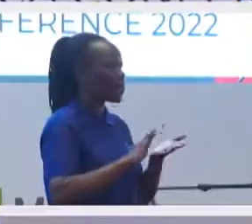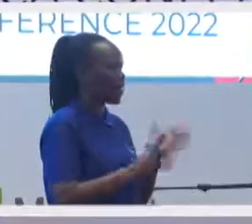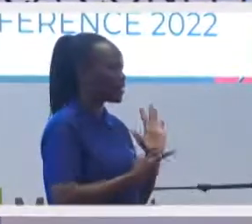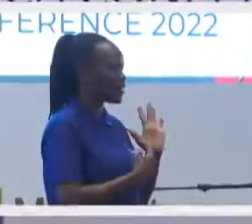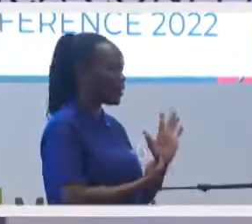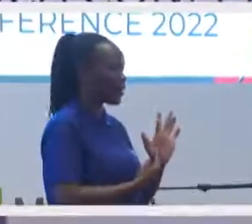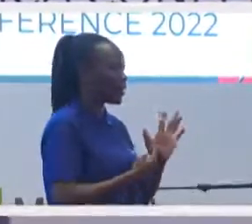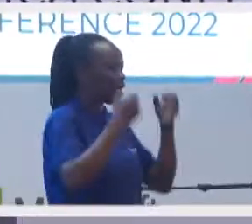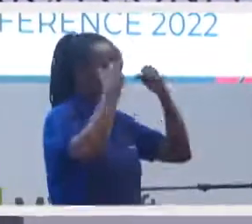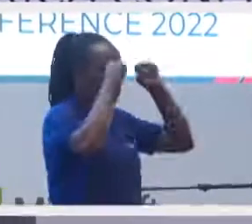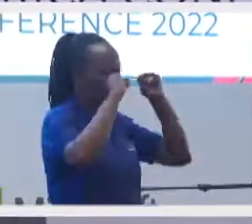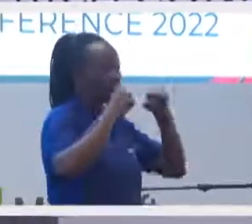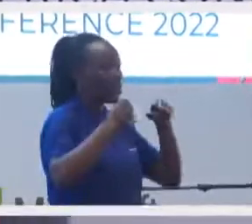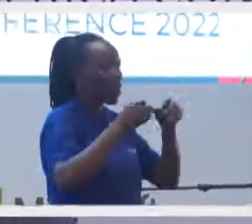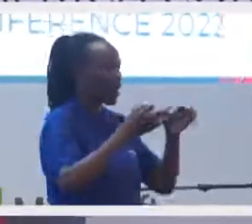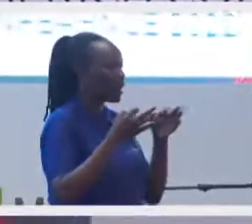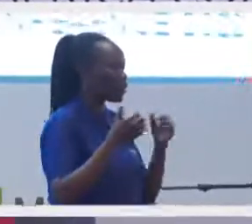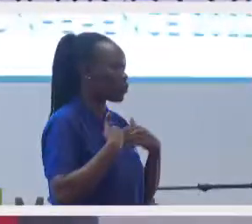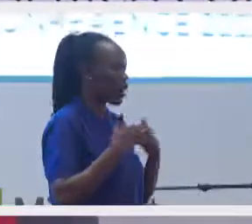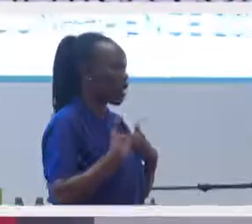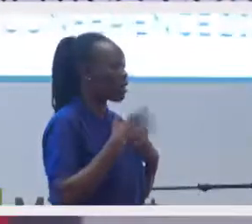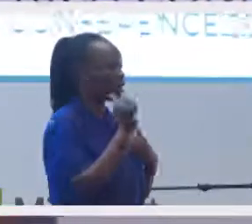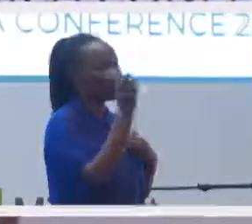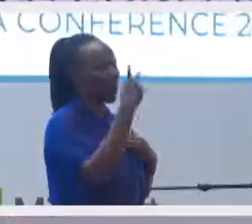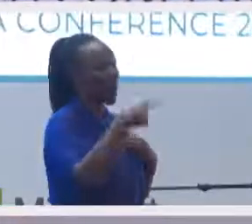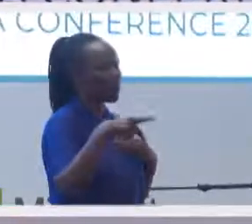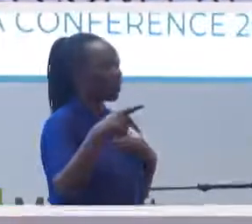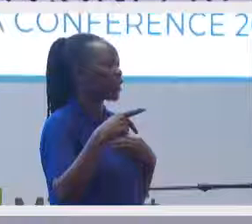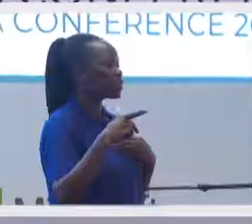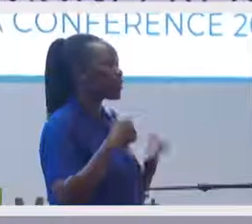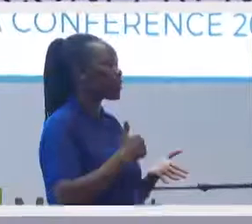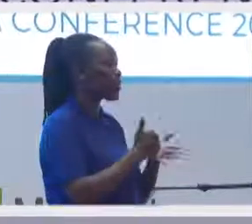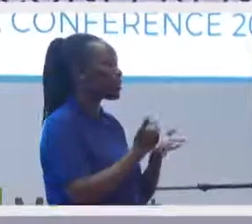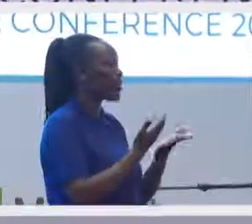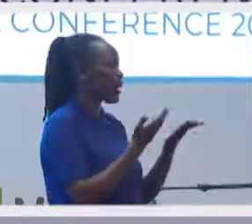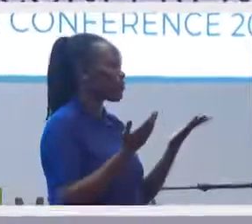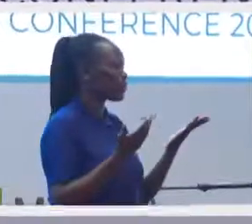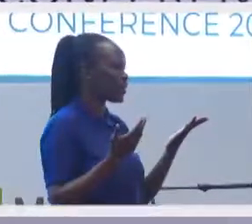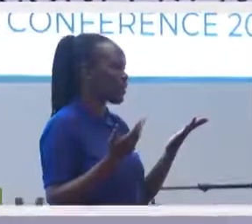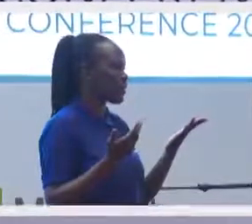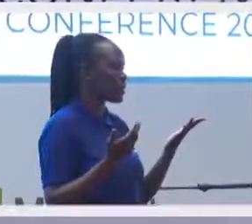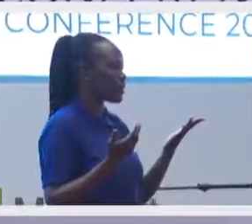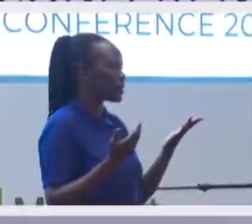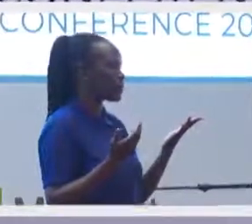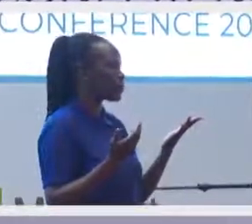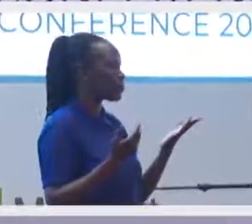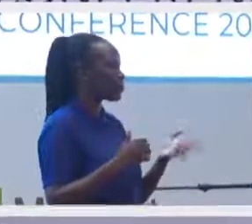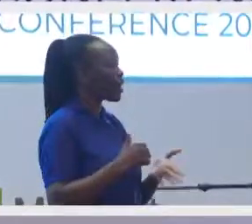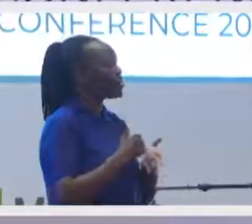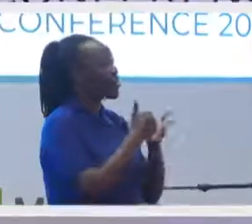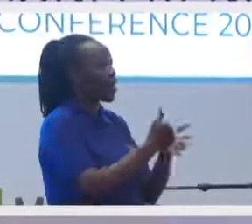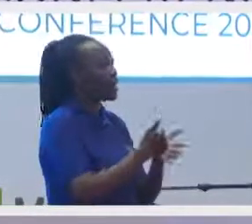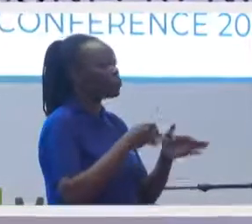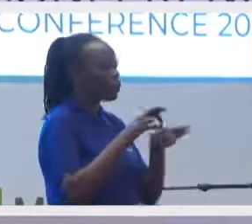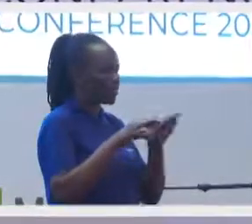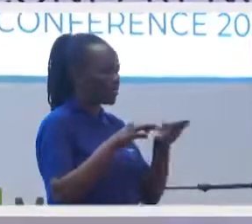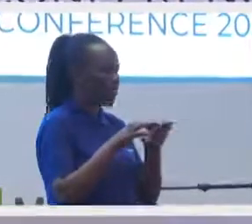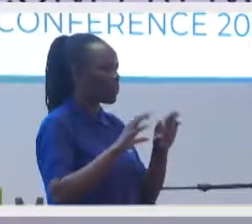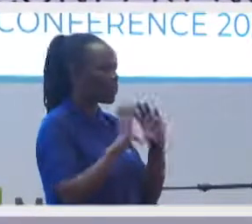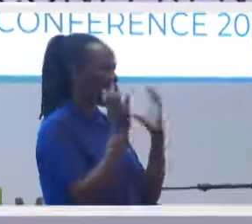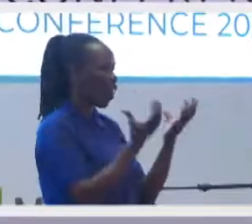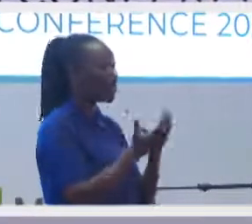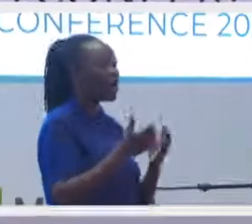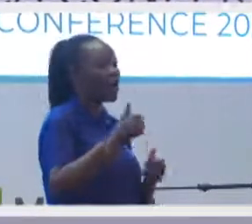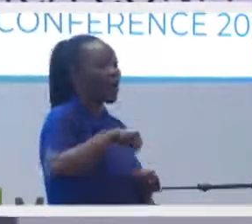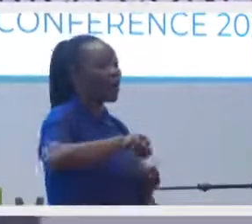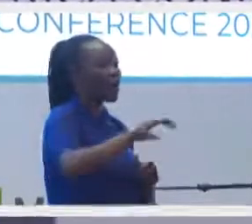Google Lookout, an application that helps to helps describe the world around you. So helps